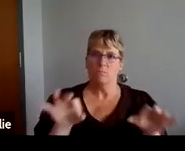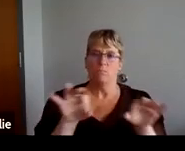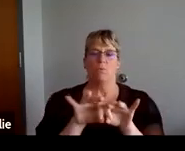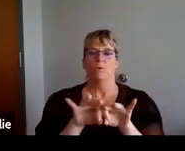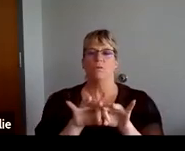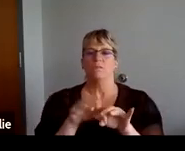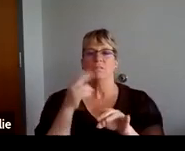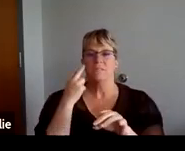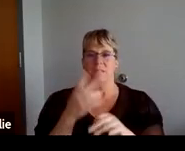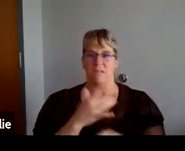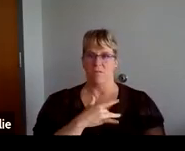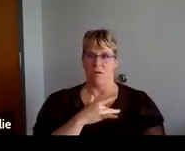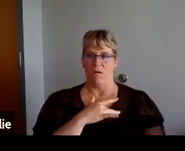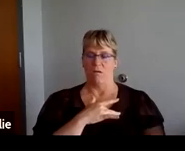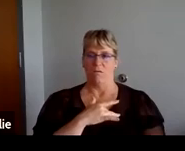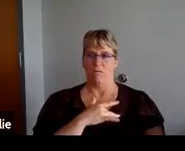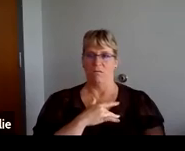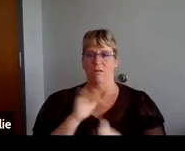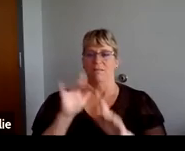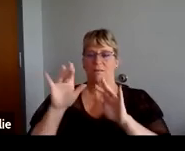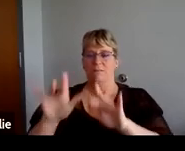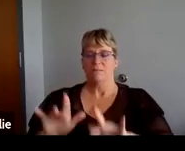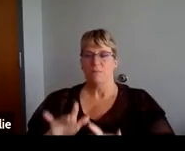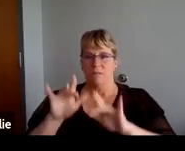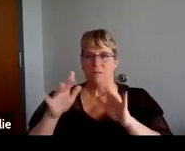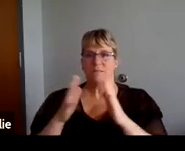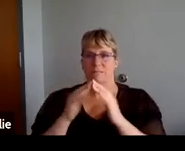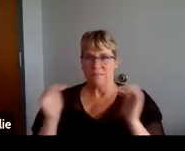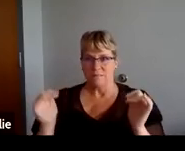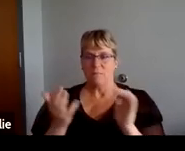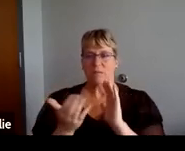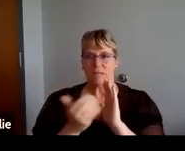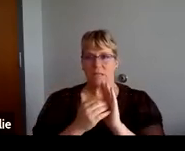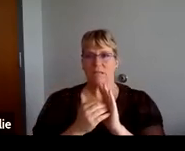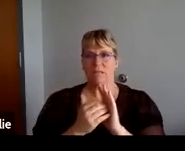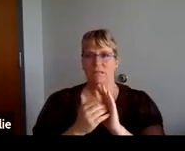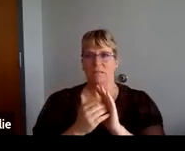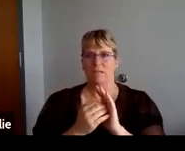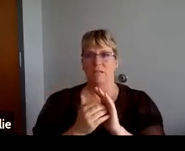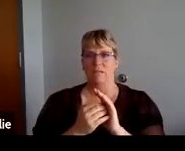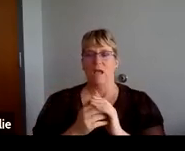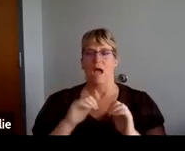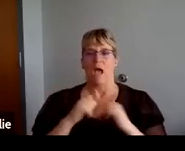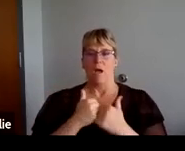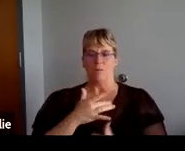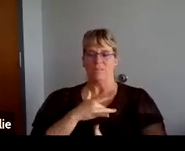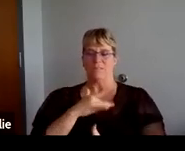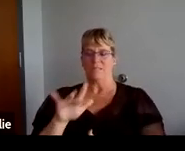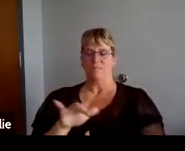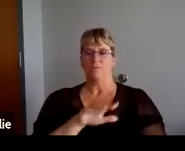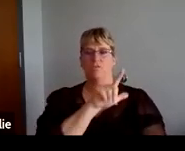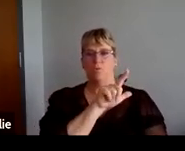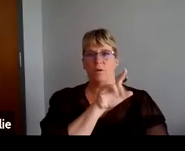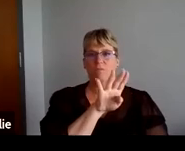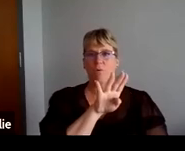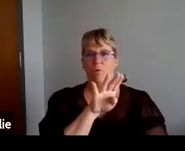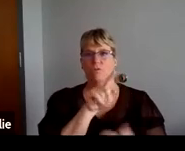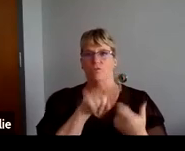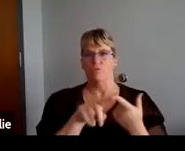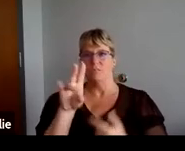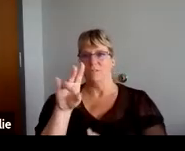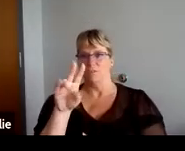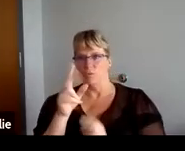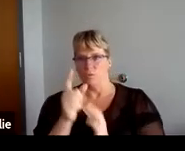the heart rate, looking at the sympathetic nervous system once again, the sensitivities. 24 to 72 hours,